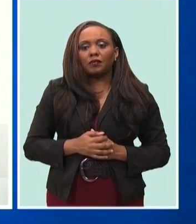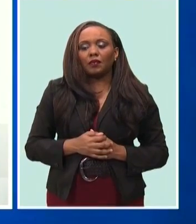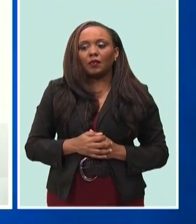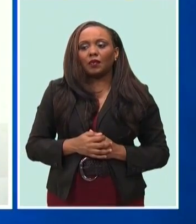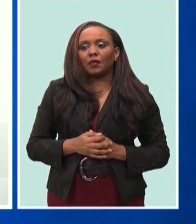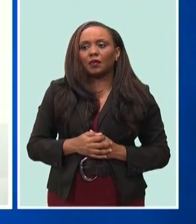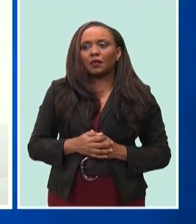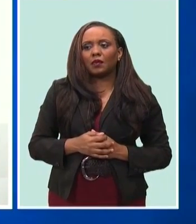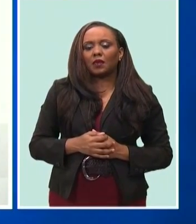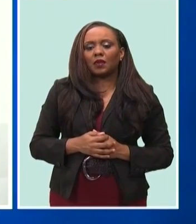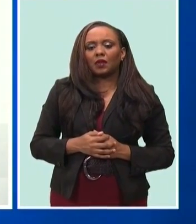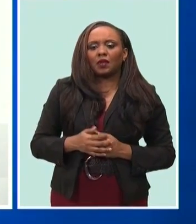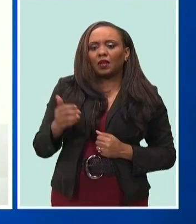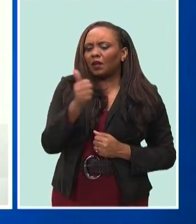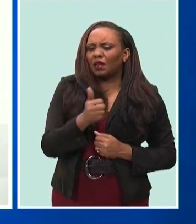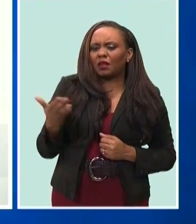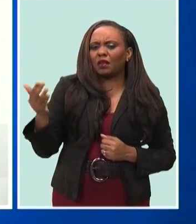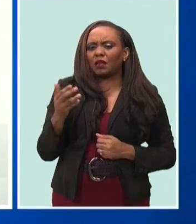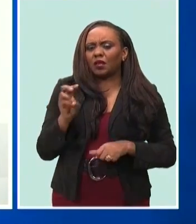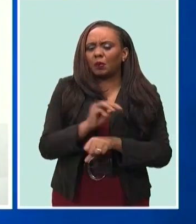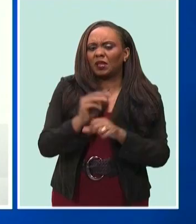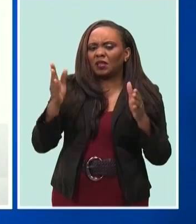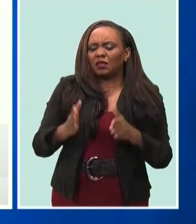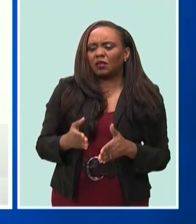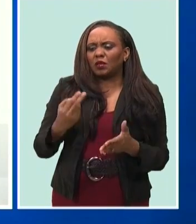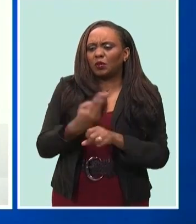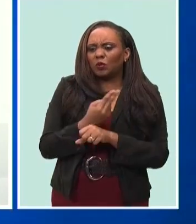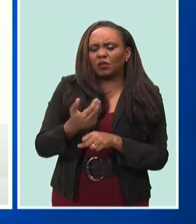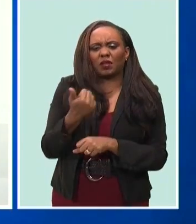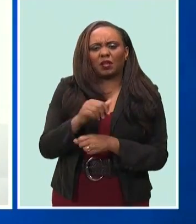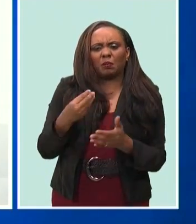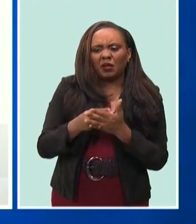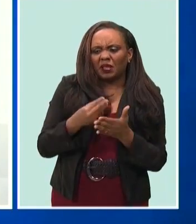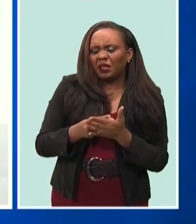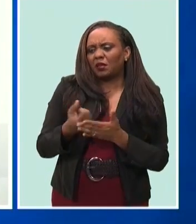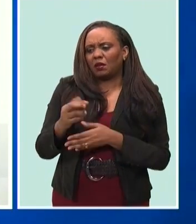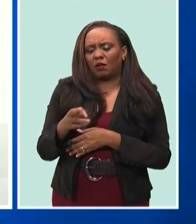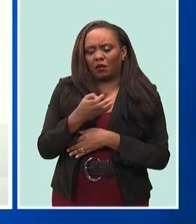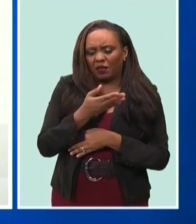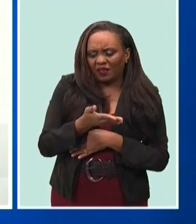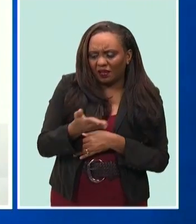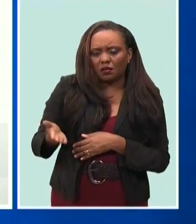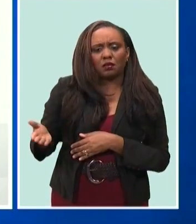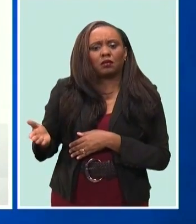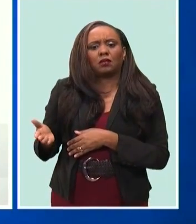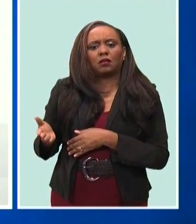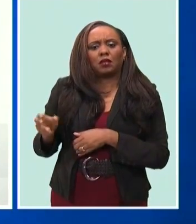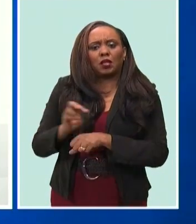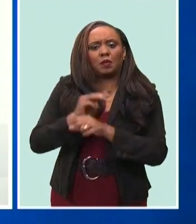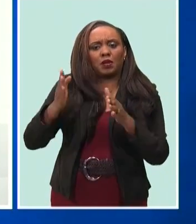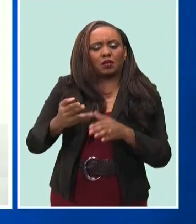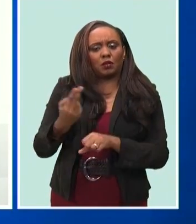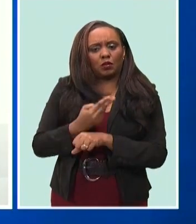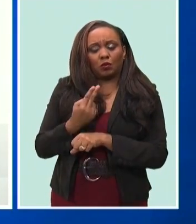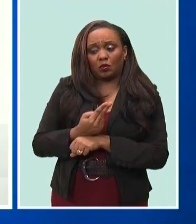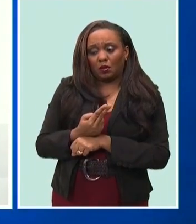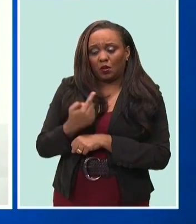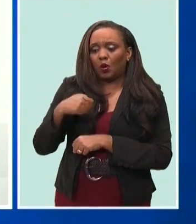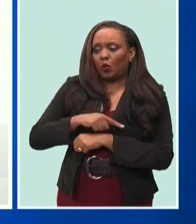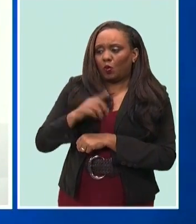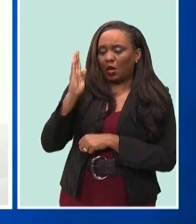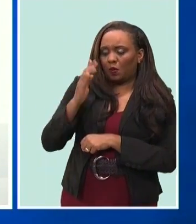resources used by the ministers in that period, we will treat it as personal expenses to be recovered